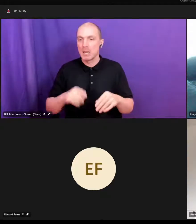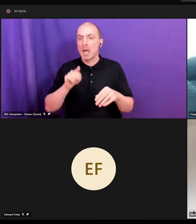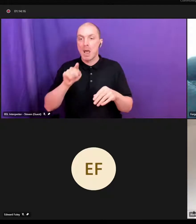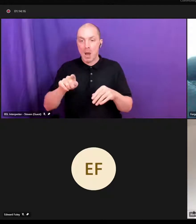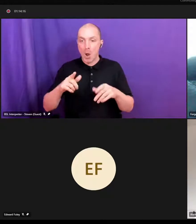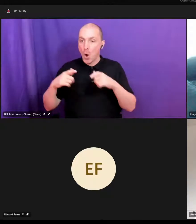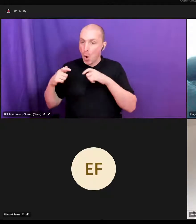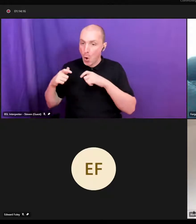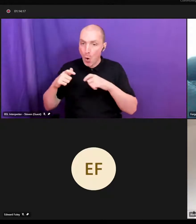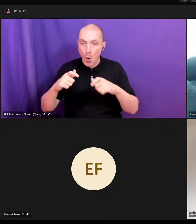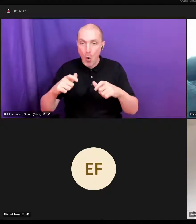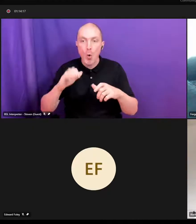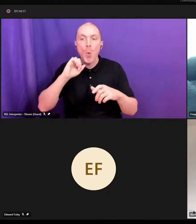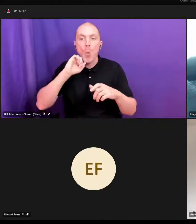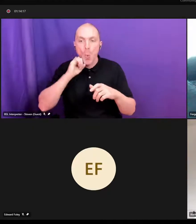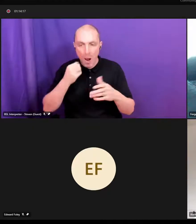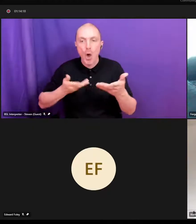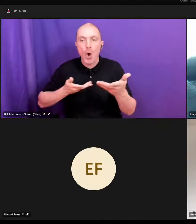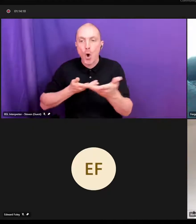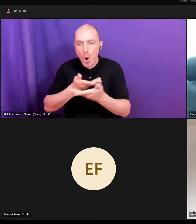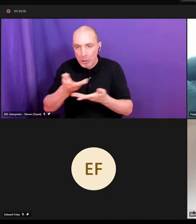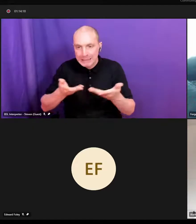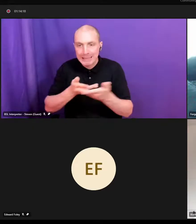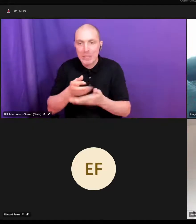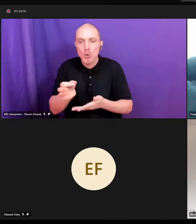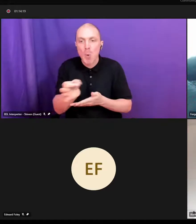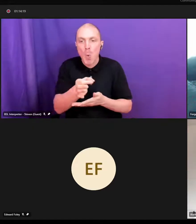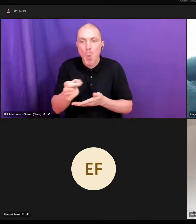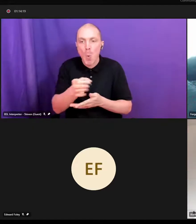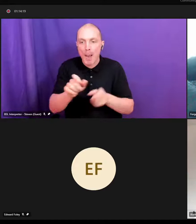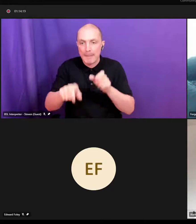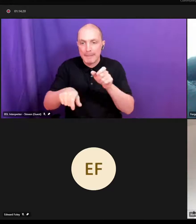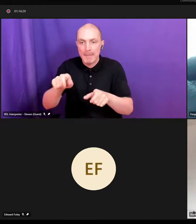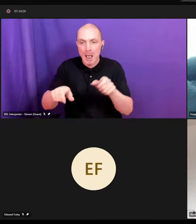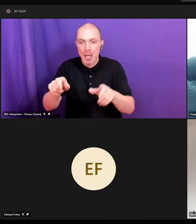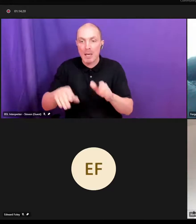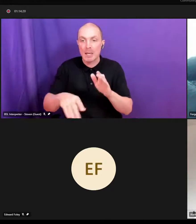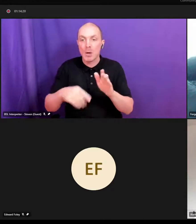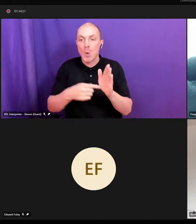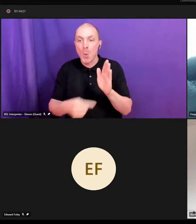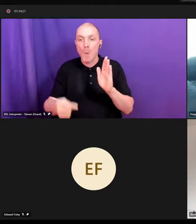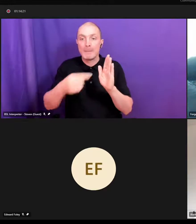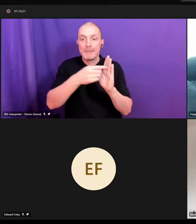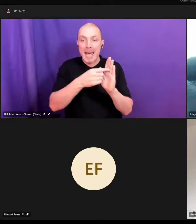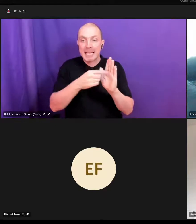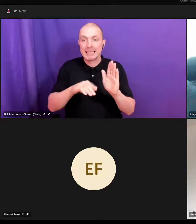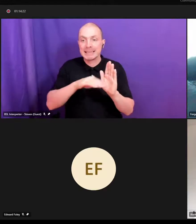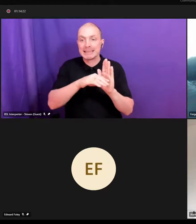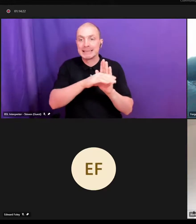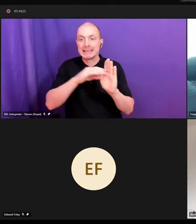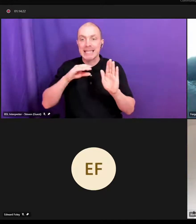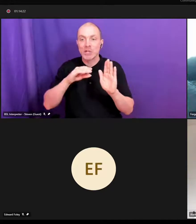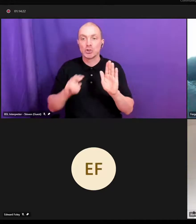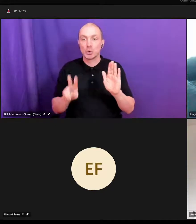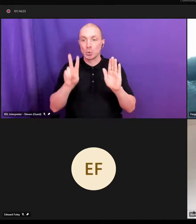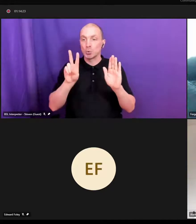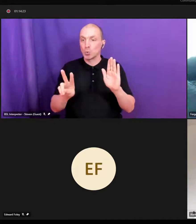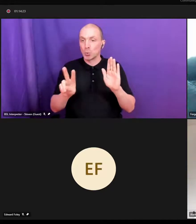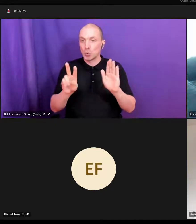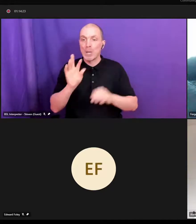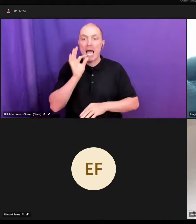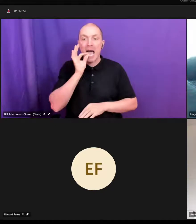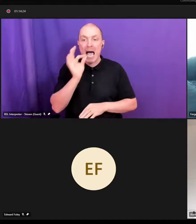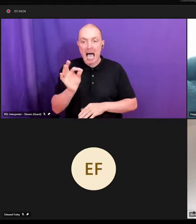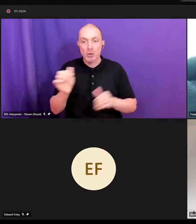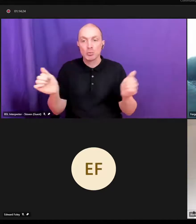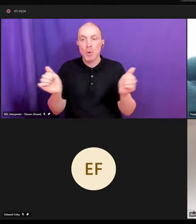do local consultation. I would refer you back to section 2 of the report and ask that the committee approve the addition of 2 full-time equivalent